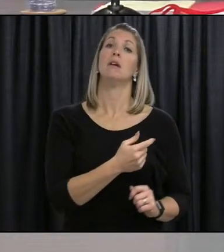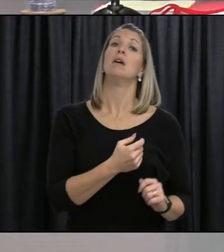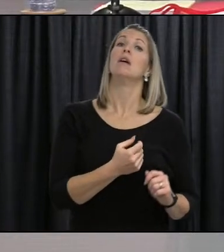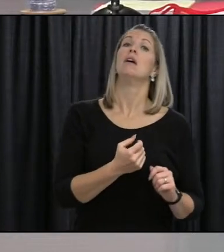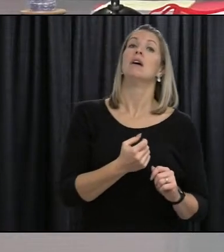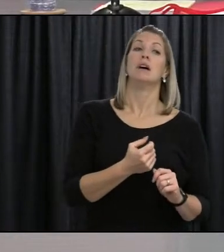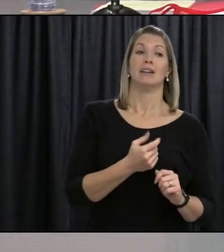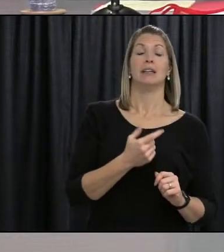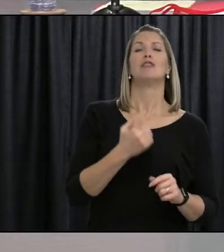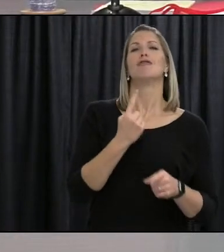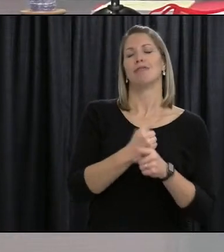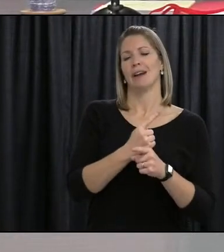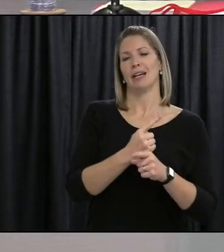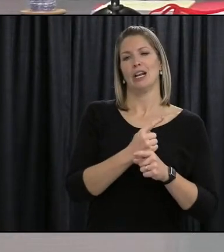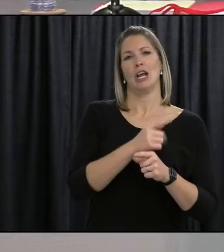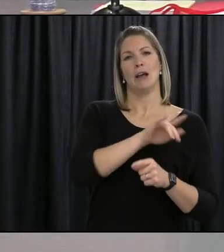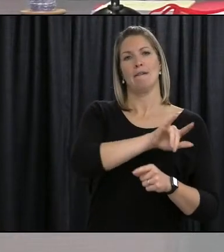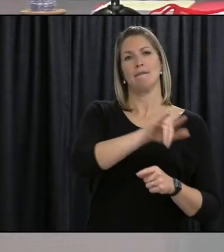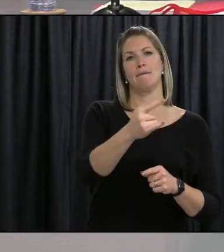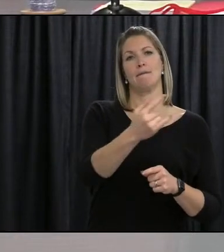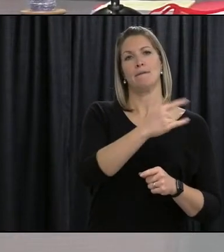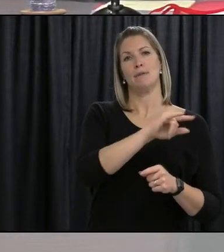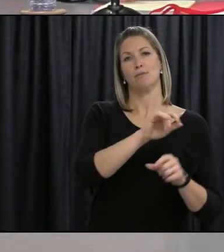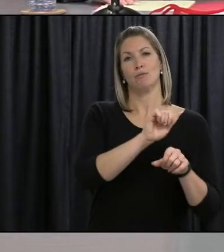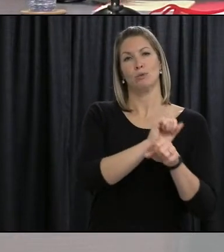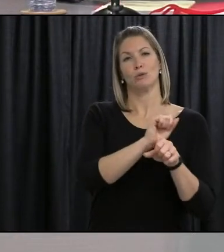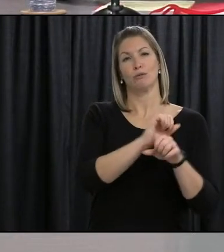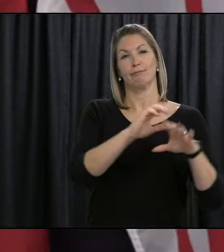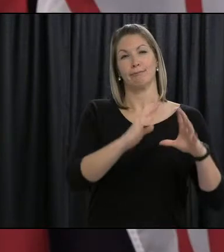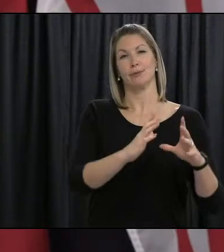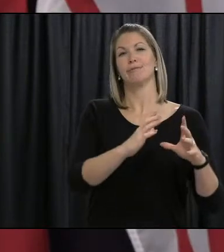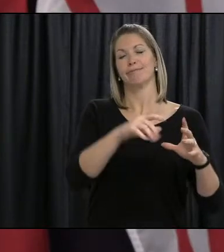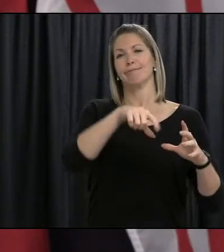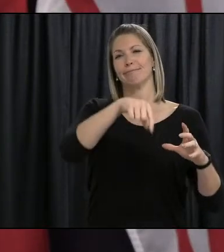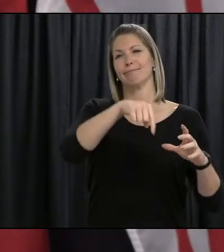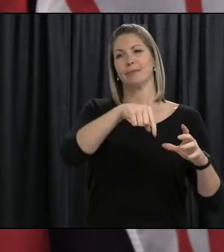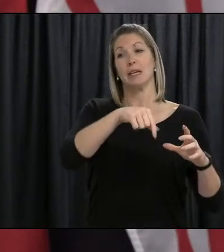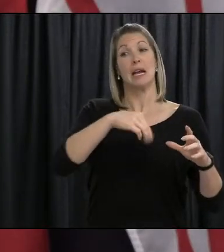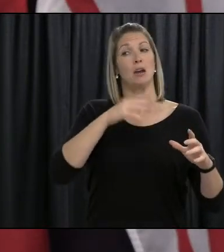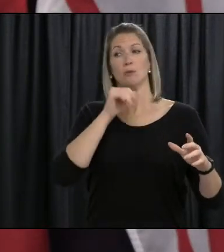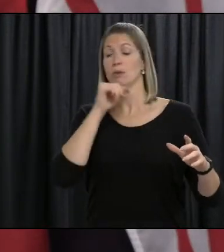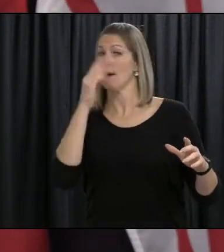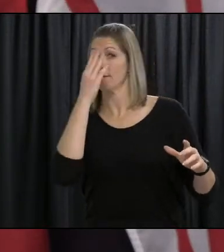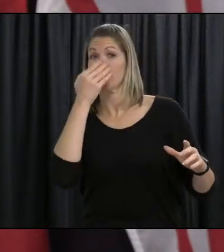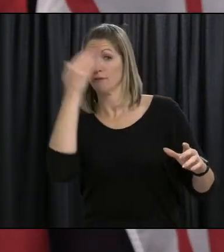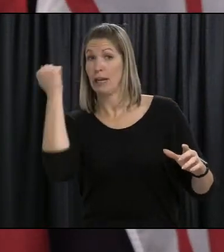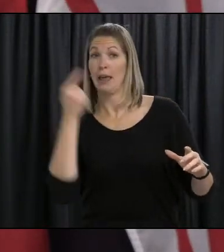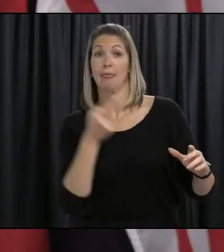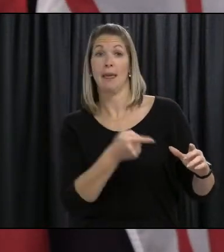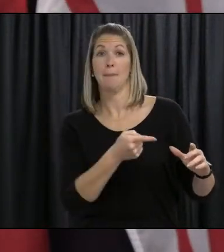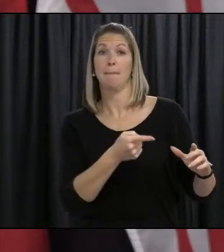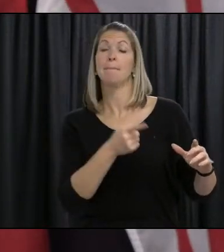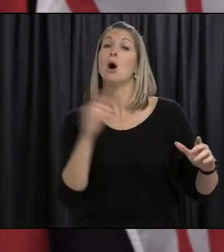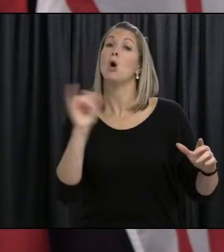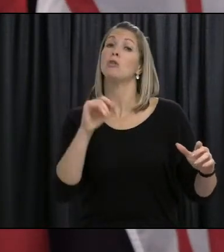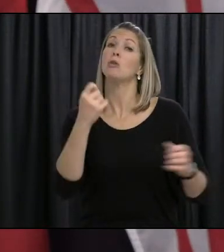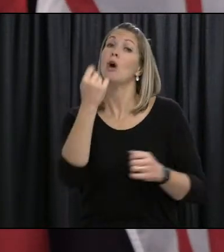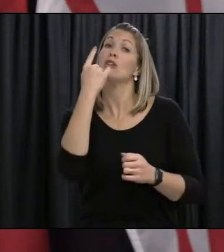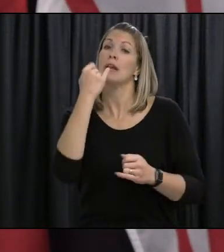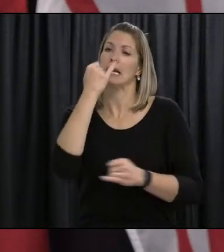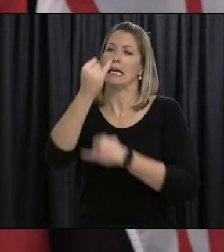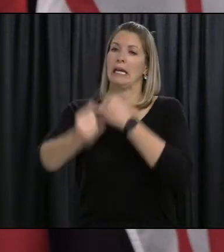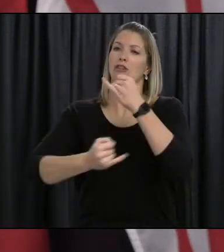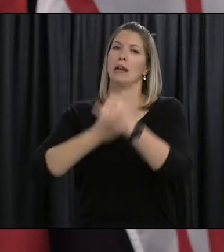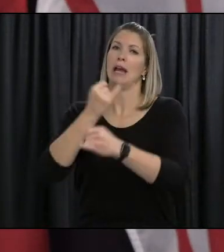that has kind of not been forgotten by us, but is not something over which we have any control, are international rotational workers.